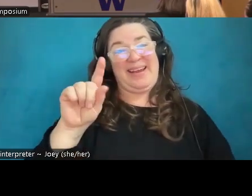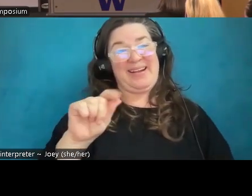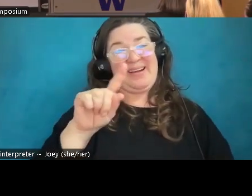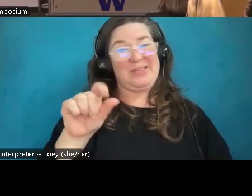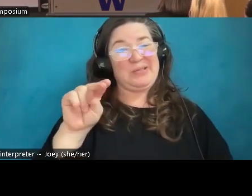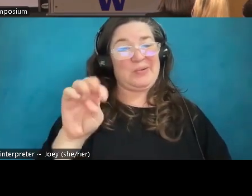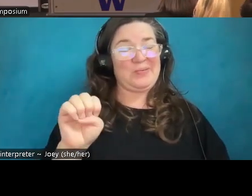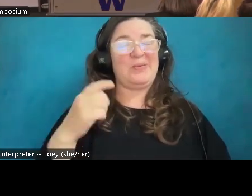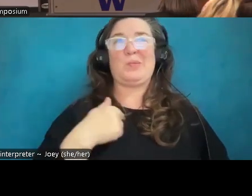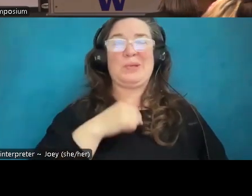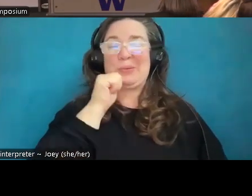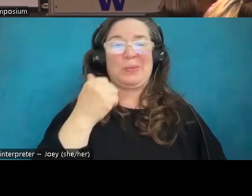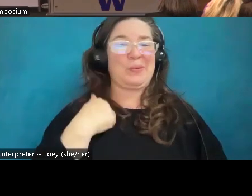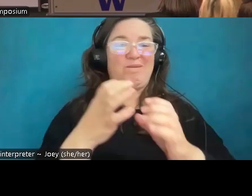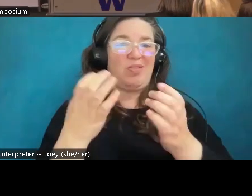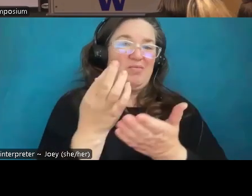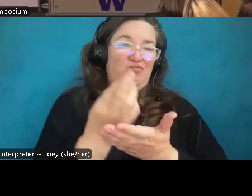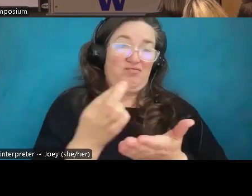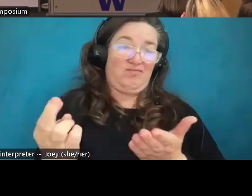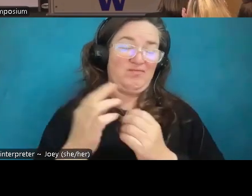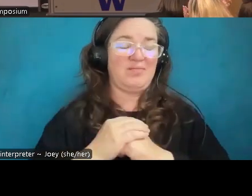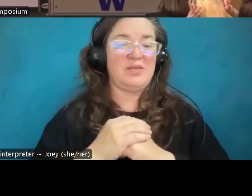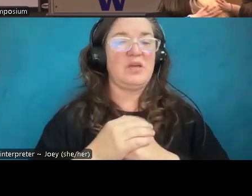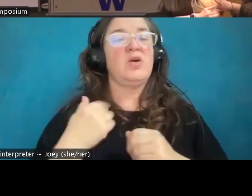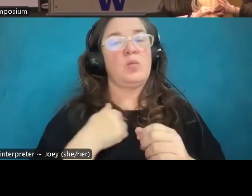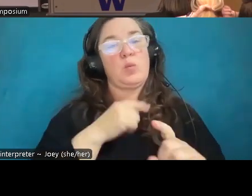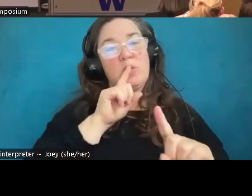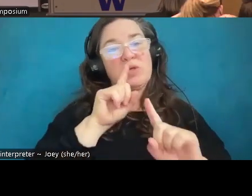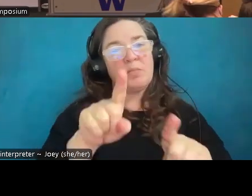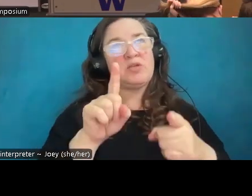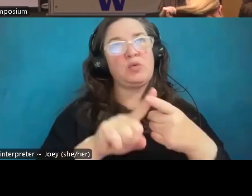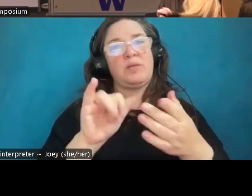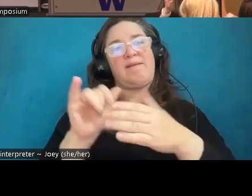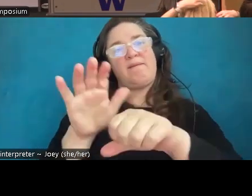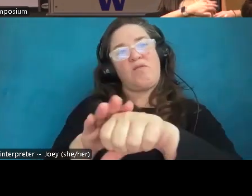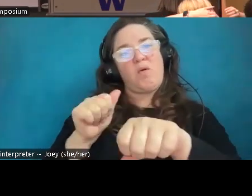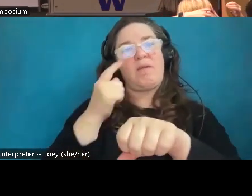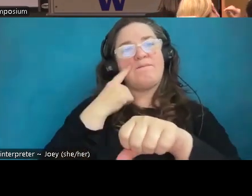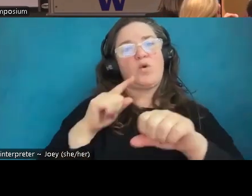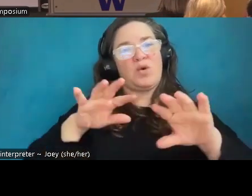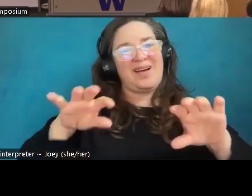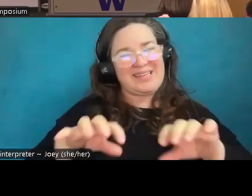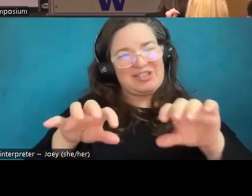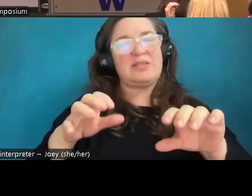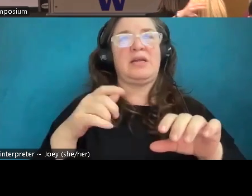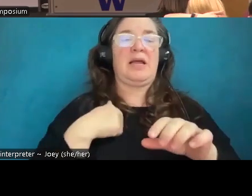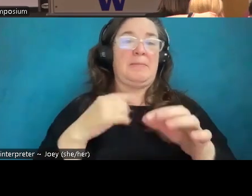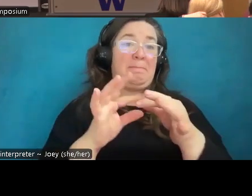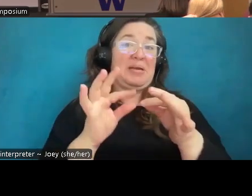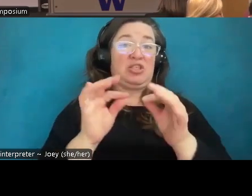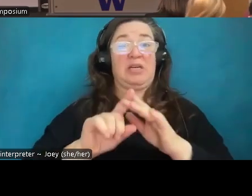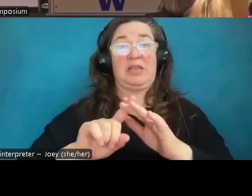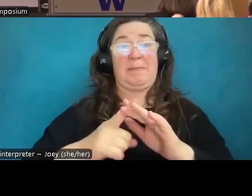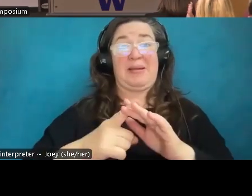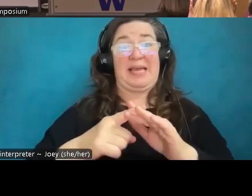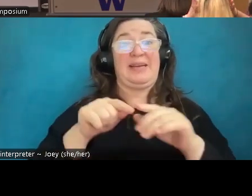resources, and we are responding to that call to action from that quote that I mentioned at the beginning of this presentation, where we really have to